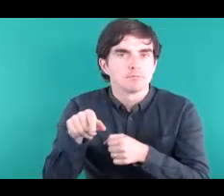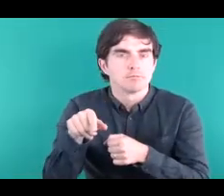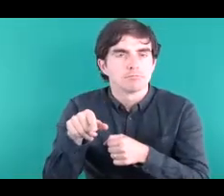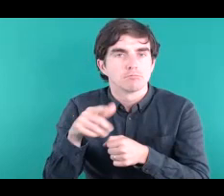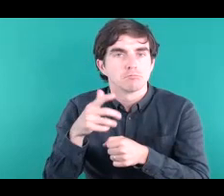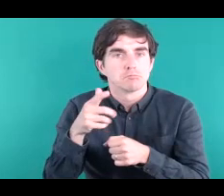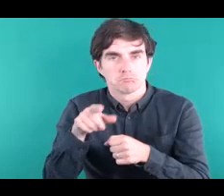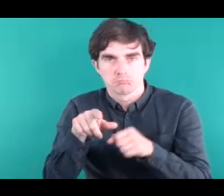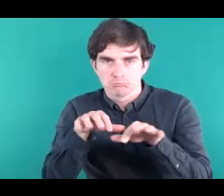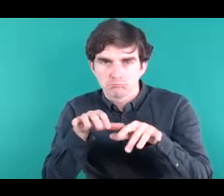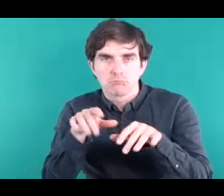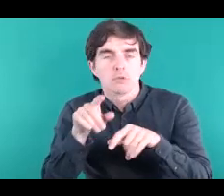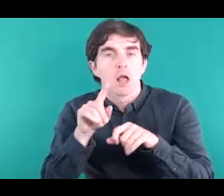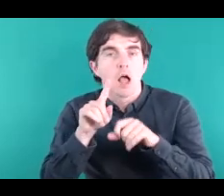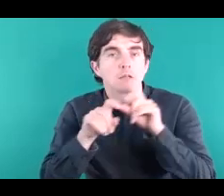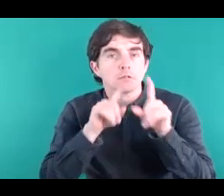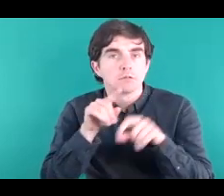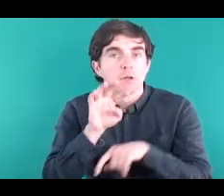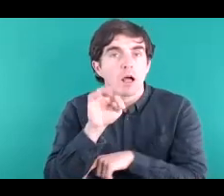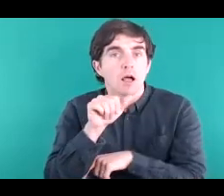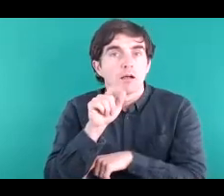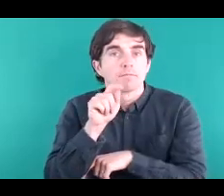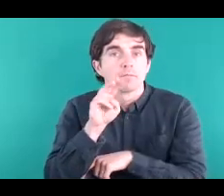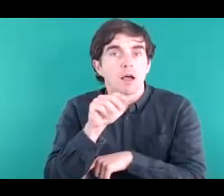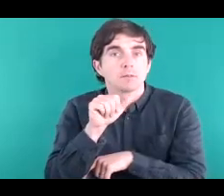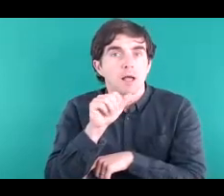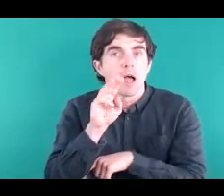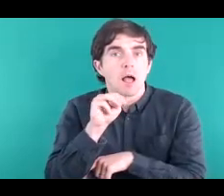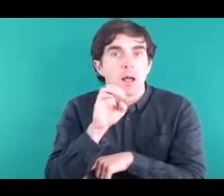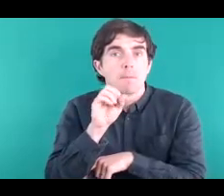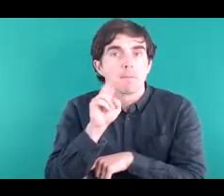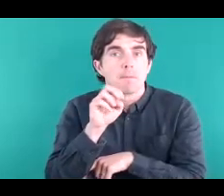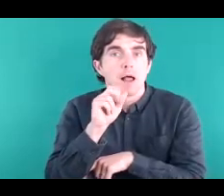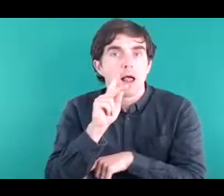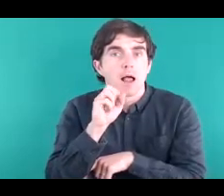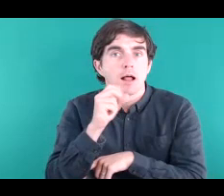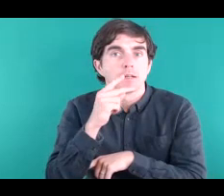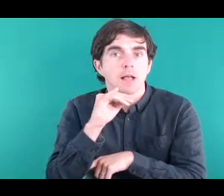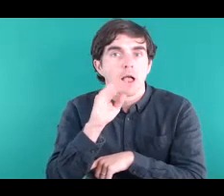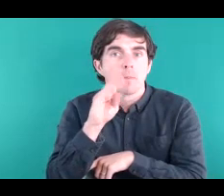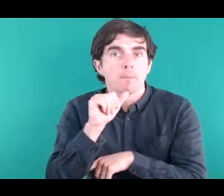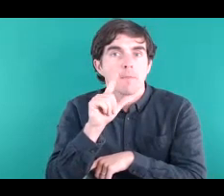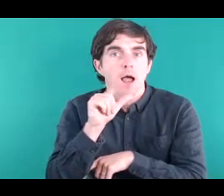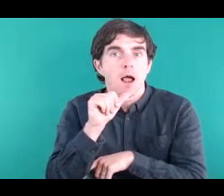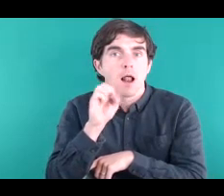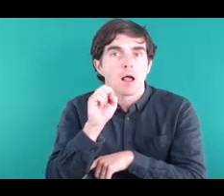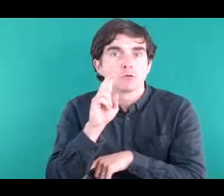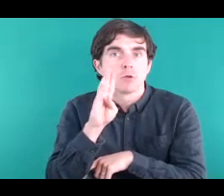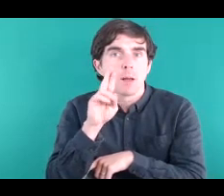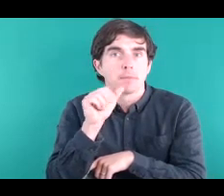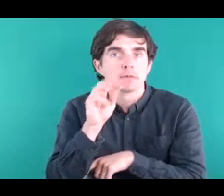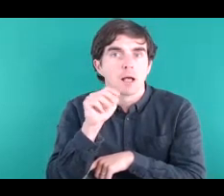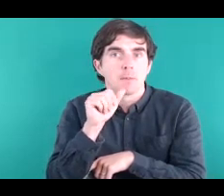the survey in India, in Indonesia, or Meenakshi, the policy paper that you have